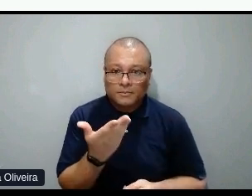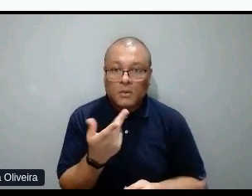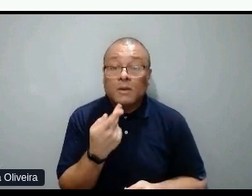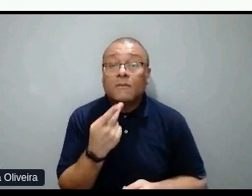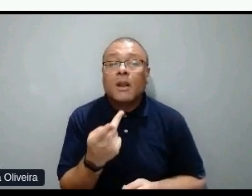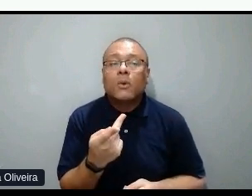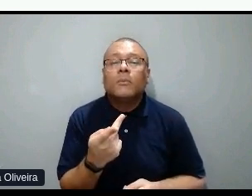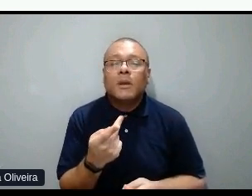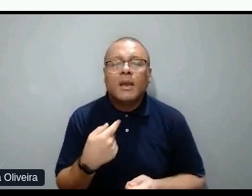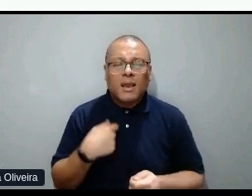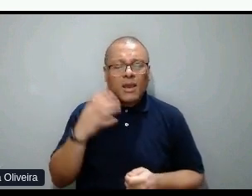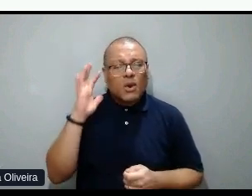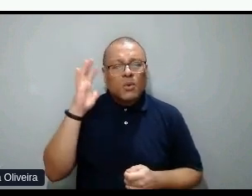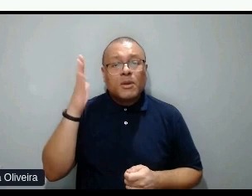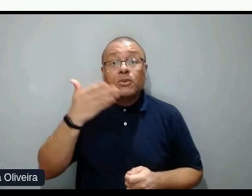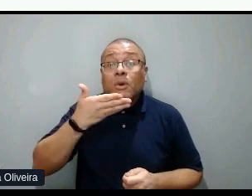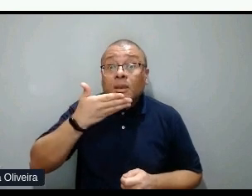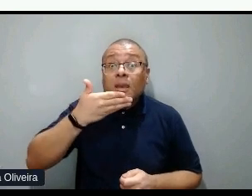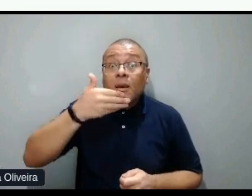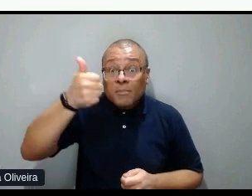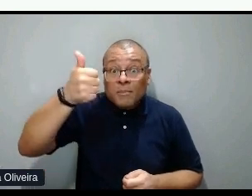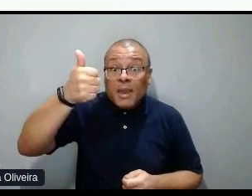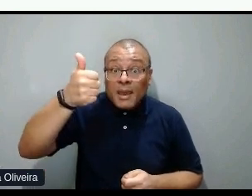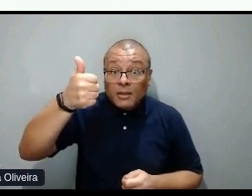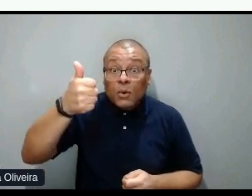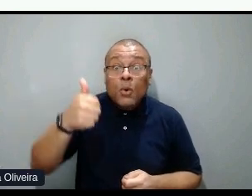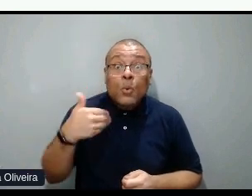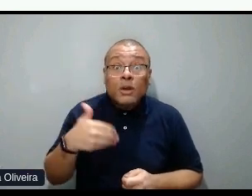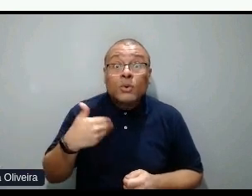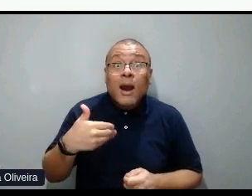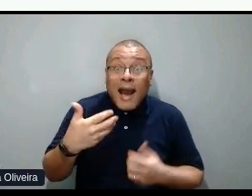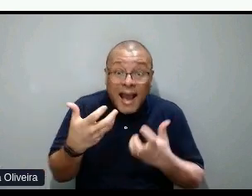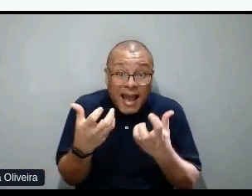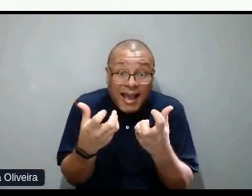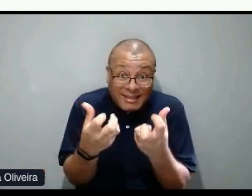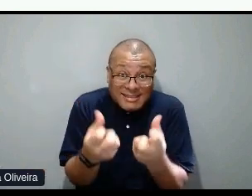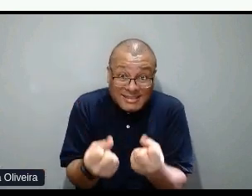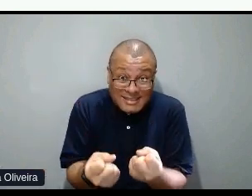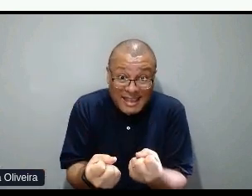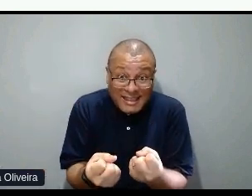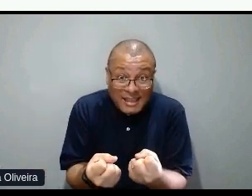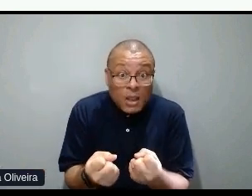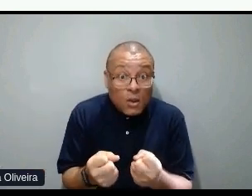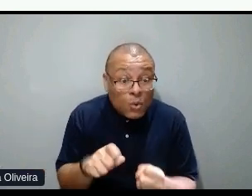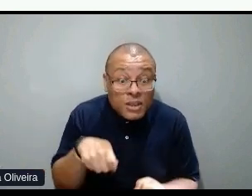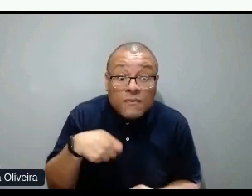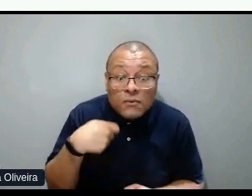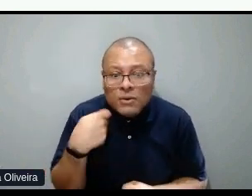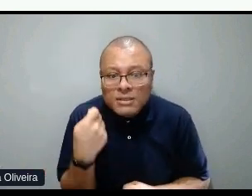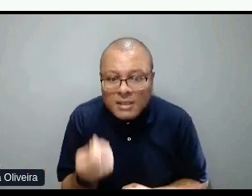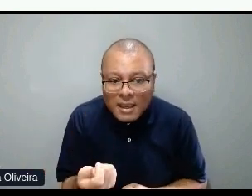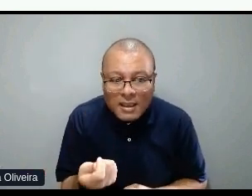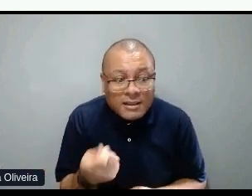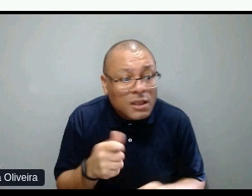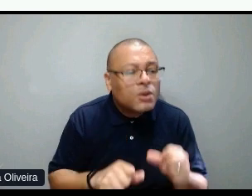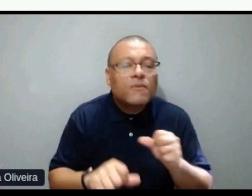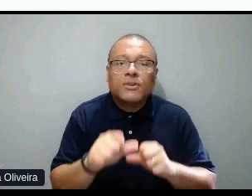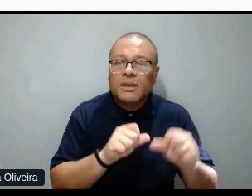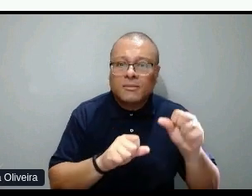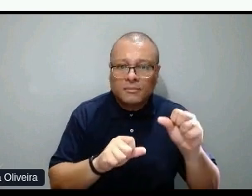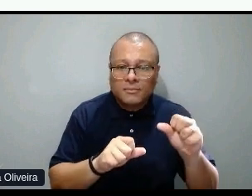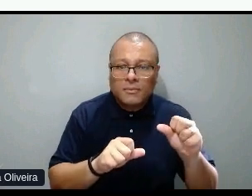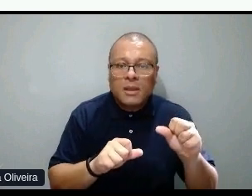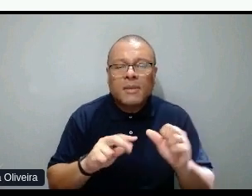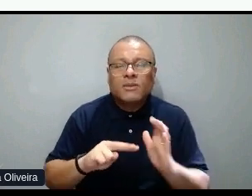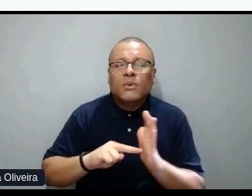He says, things become better when we accept them as they are, not as we want them to be. That doesn't mean that we just accept everything, but it